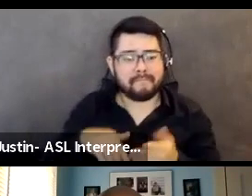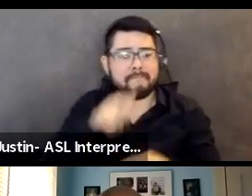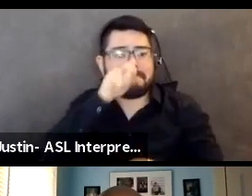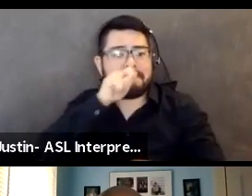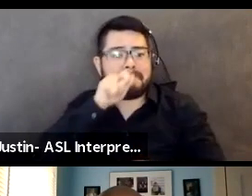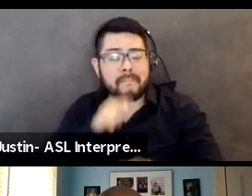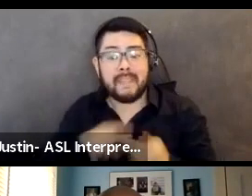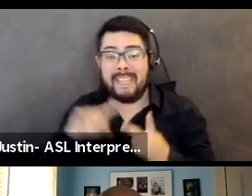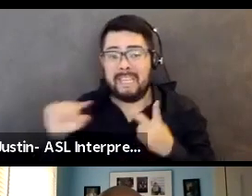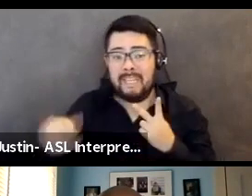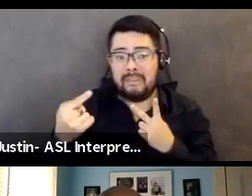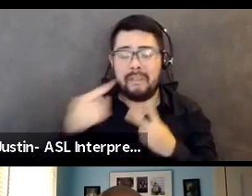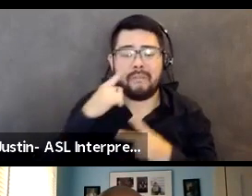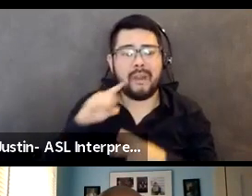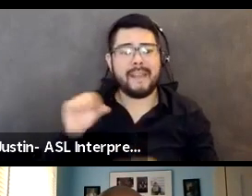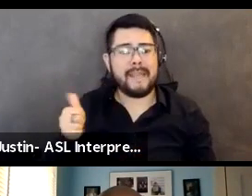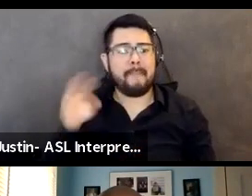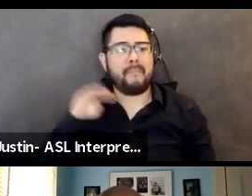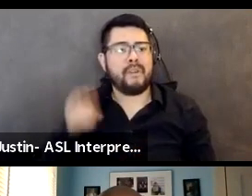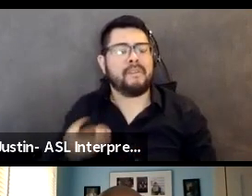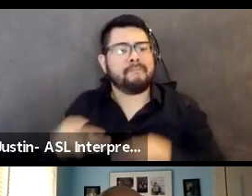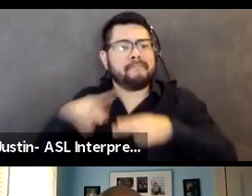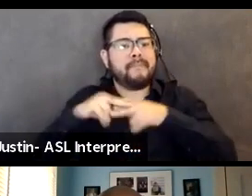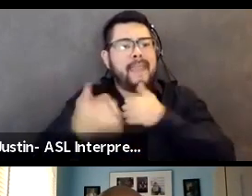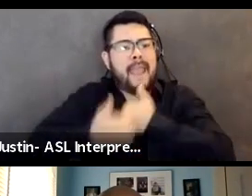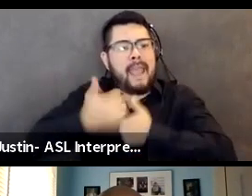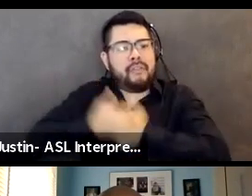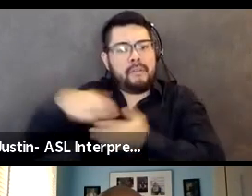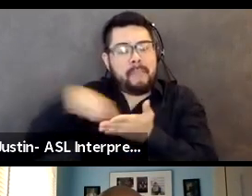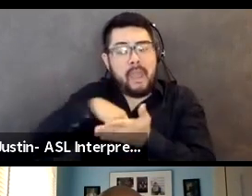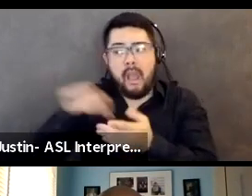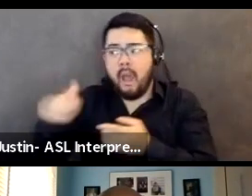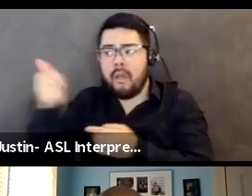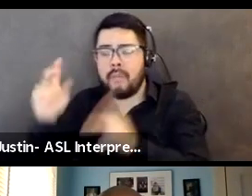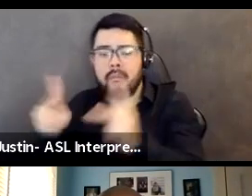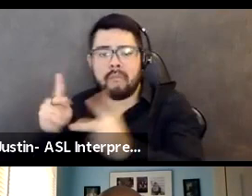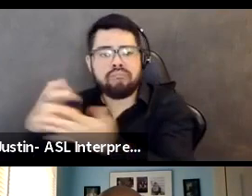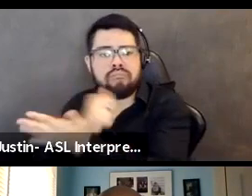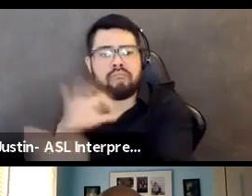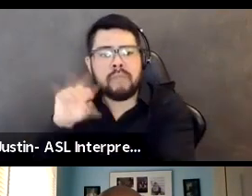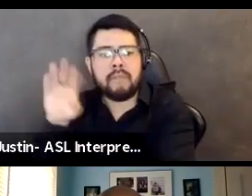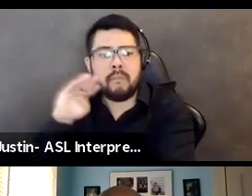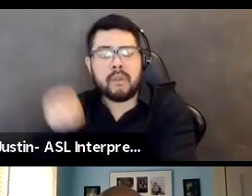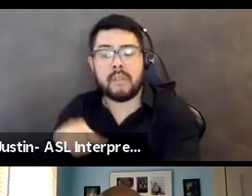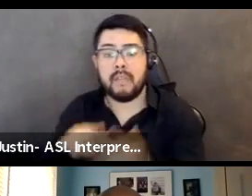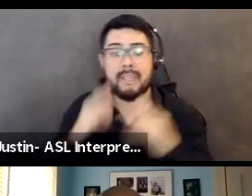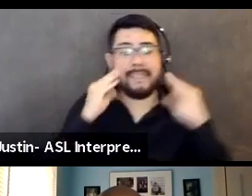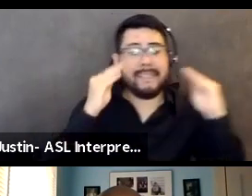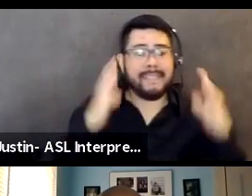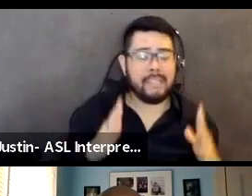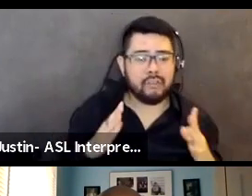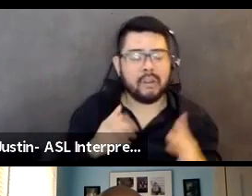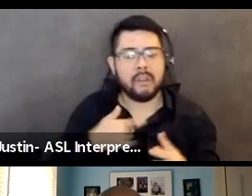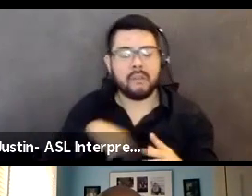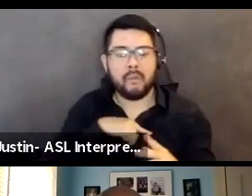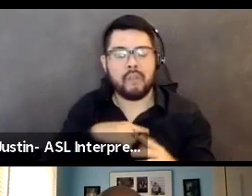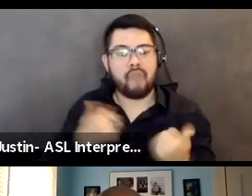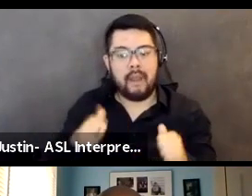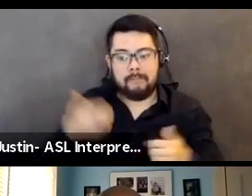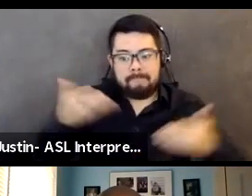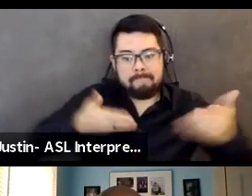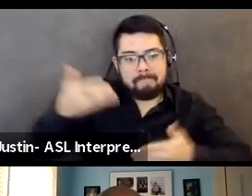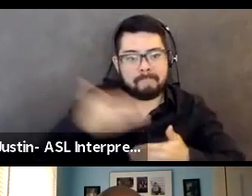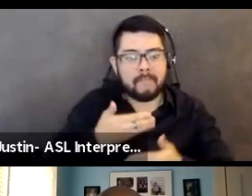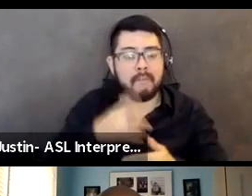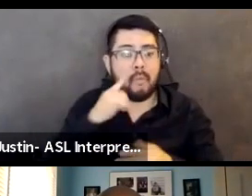of 10 hazard duty paid when everyone else got 50 when teachers and other staff were at home during spring closures we staffed our buildings to